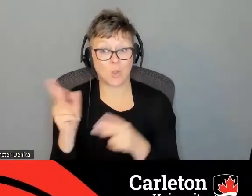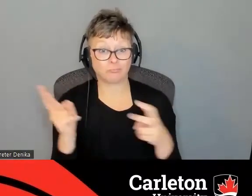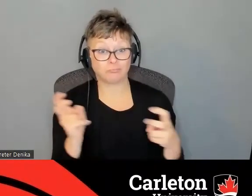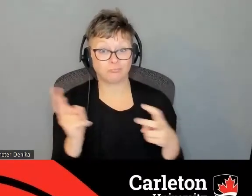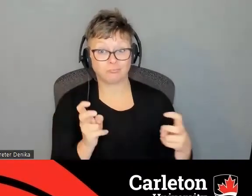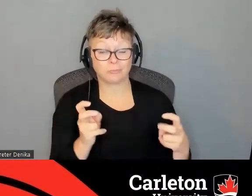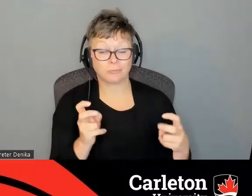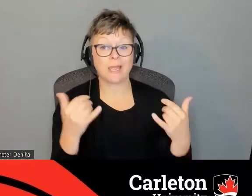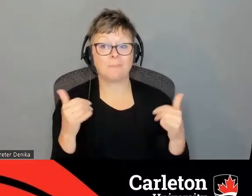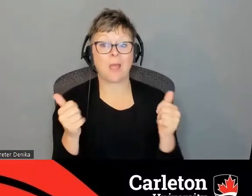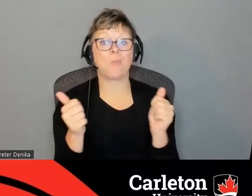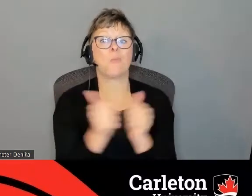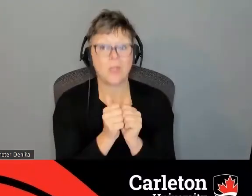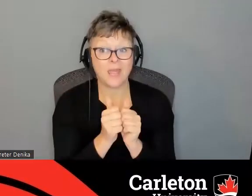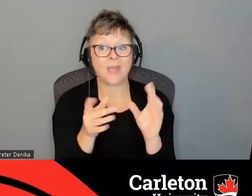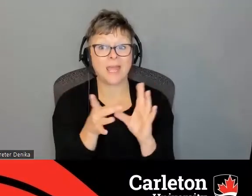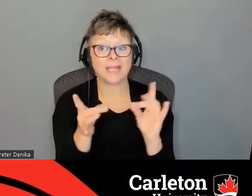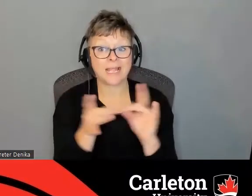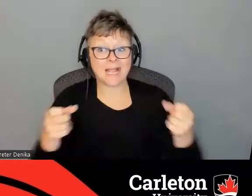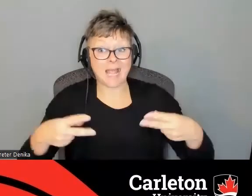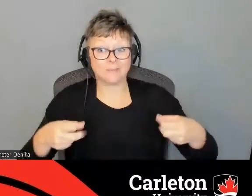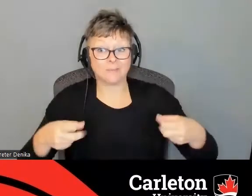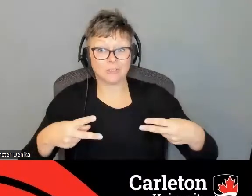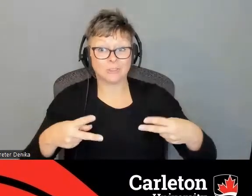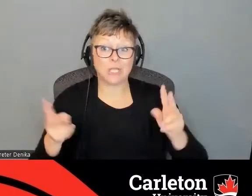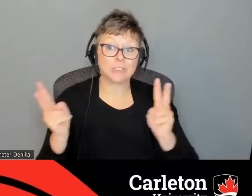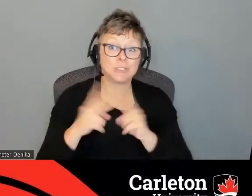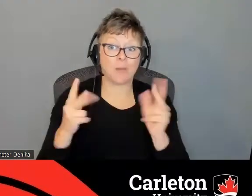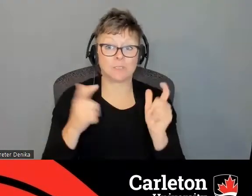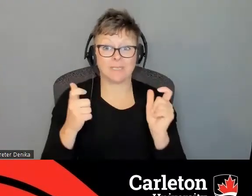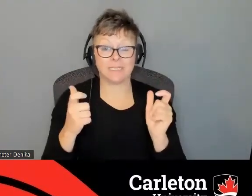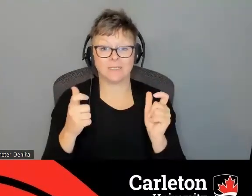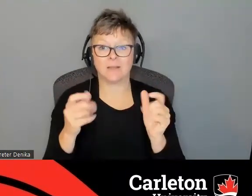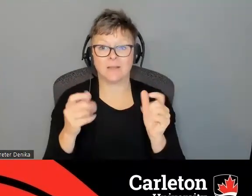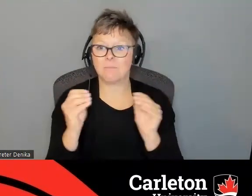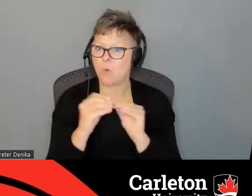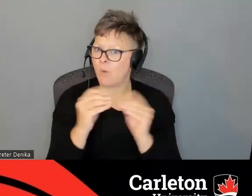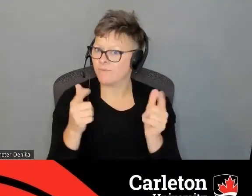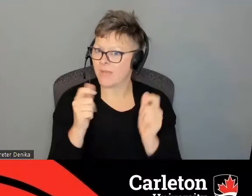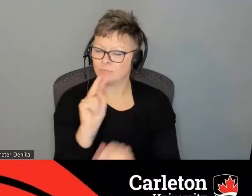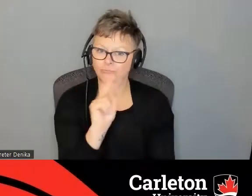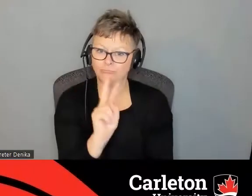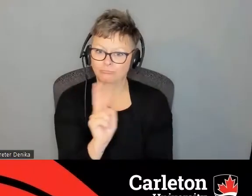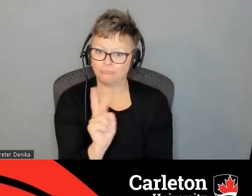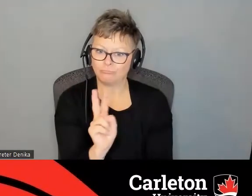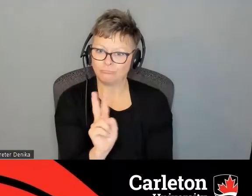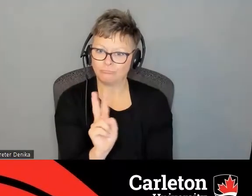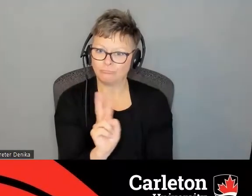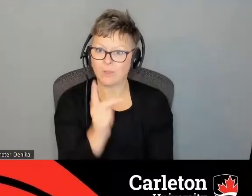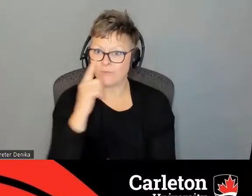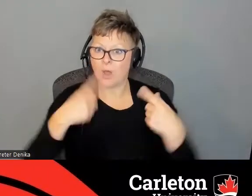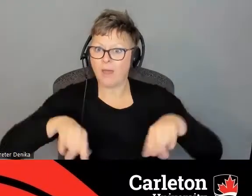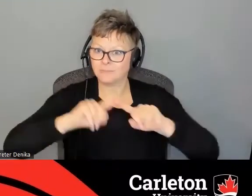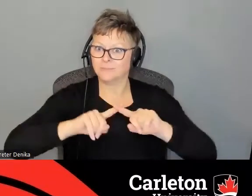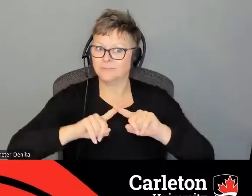at double speed. It is a lot faster to scan text for many of us. So a